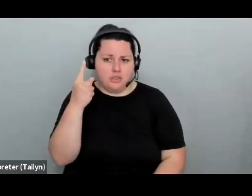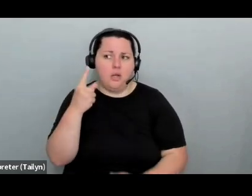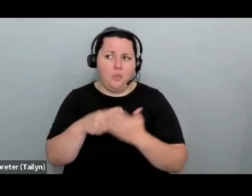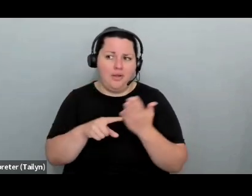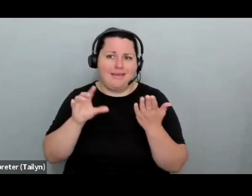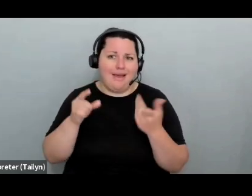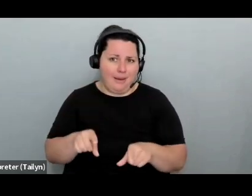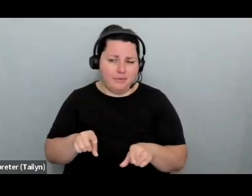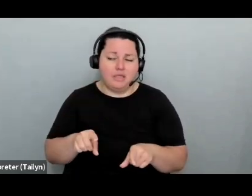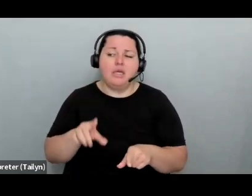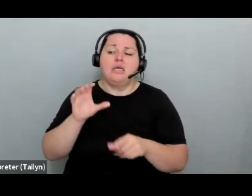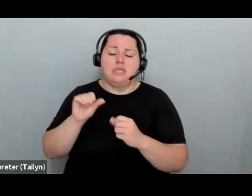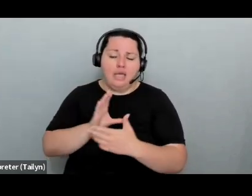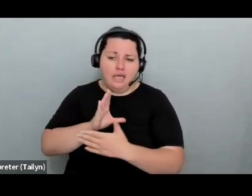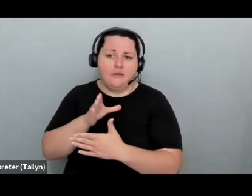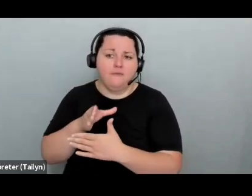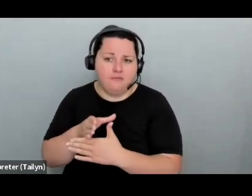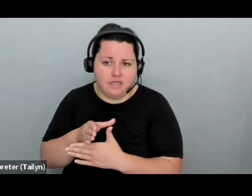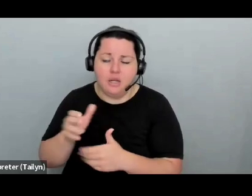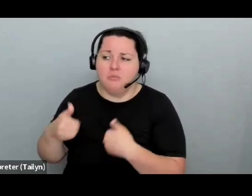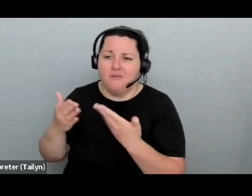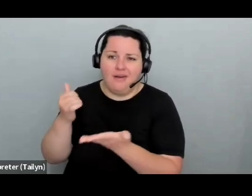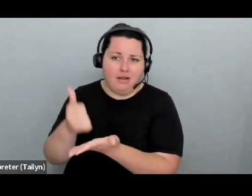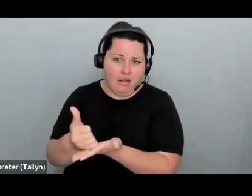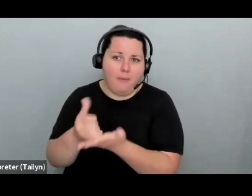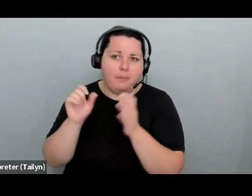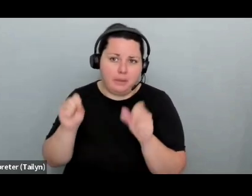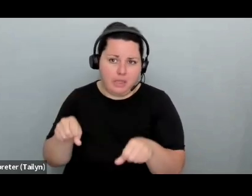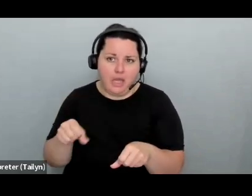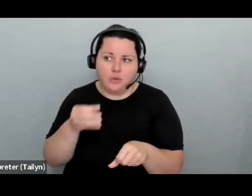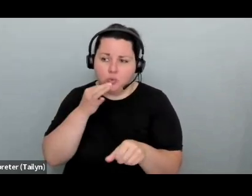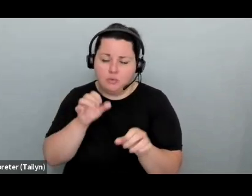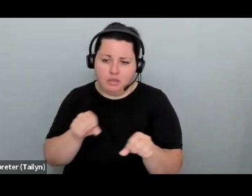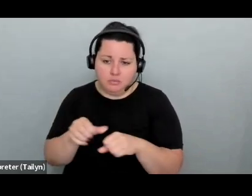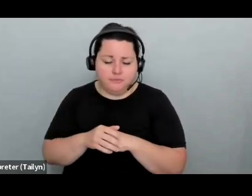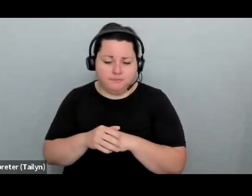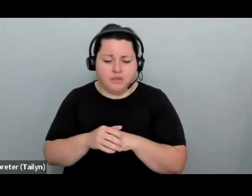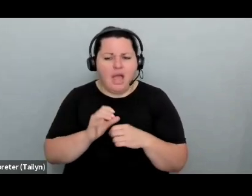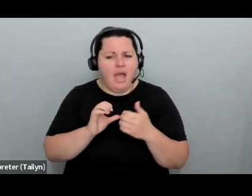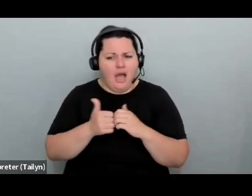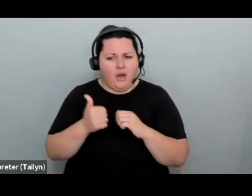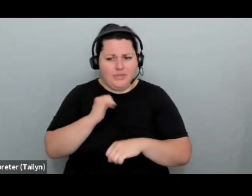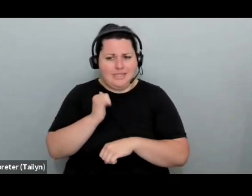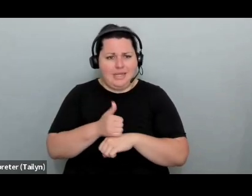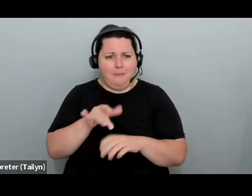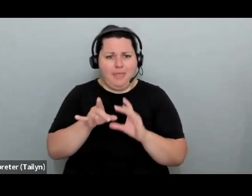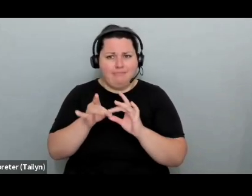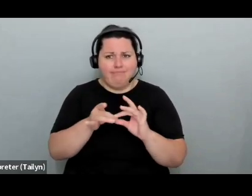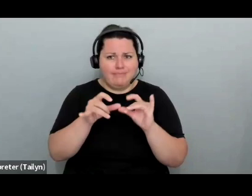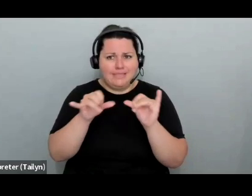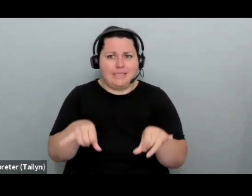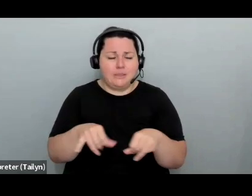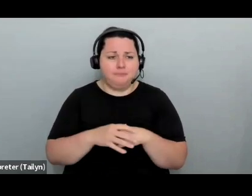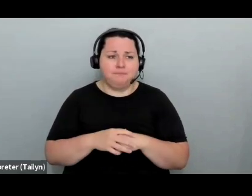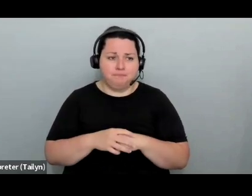in order to intervene and get help for those individuals as quickly as possible. How do we create that unified system?